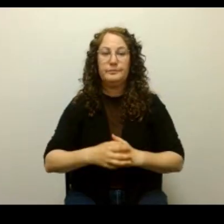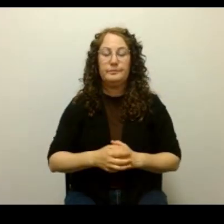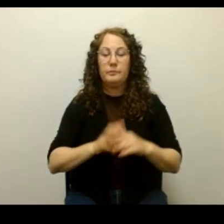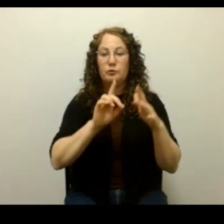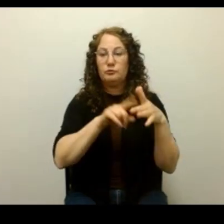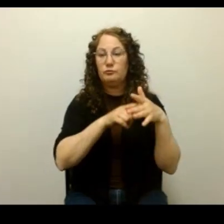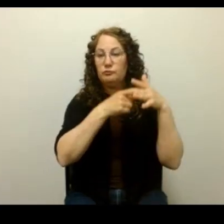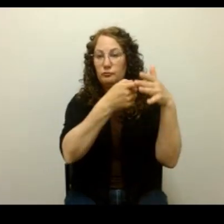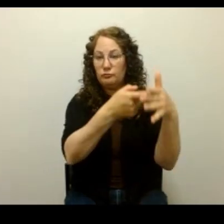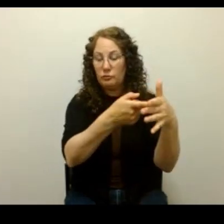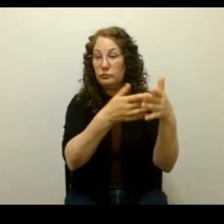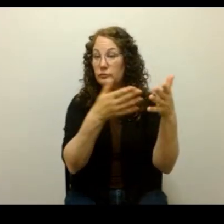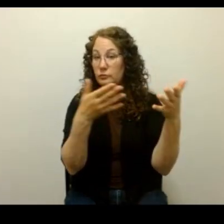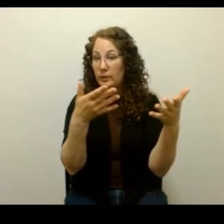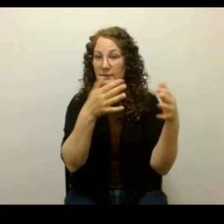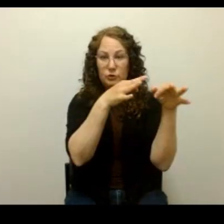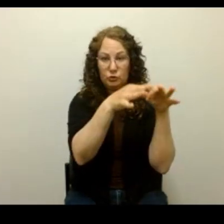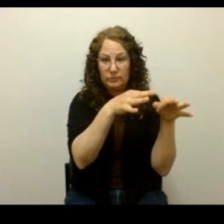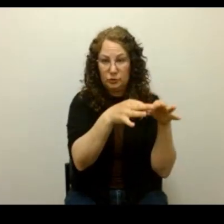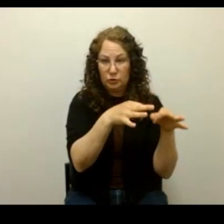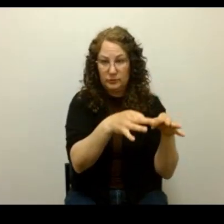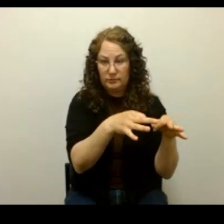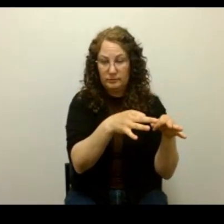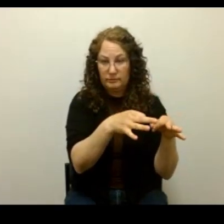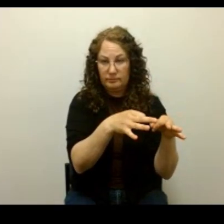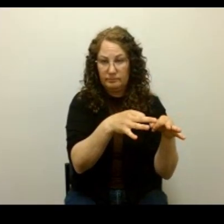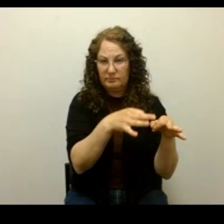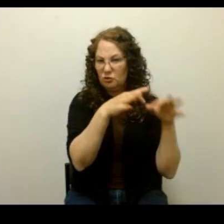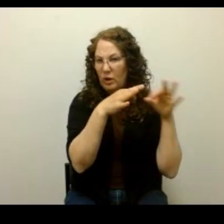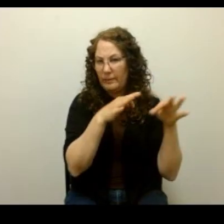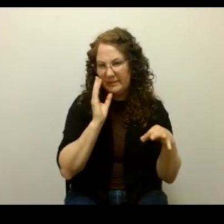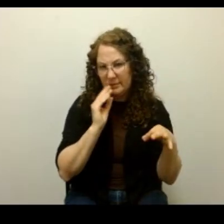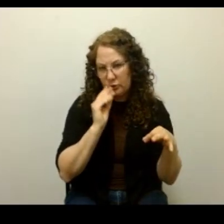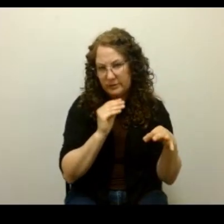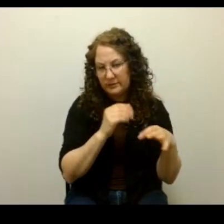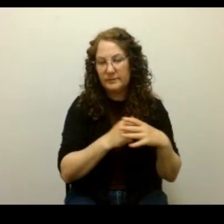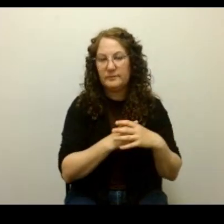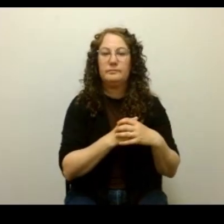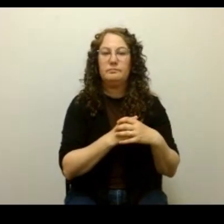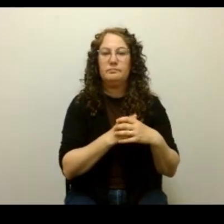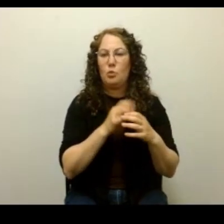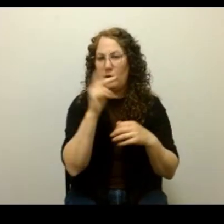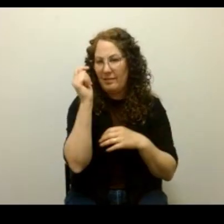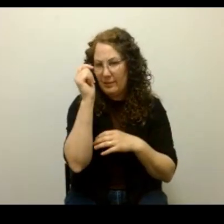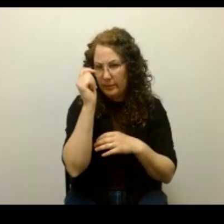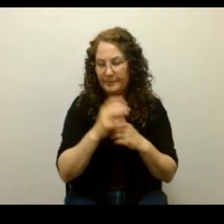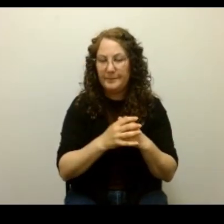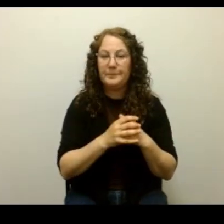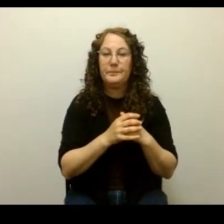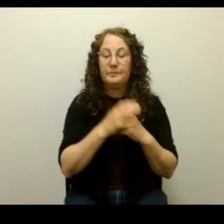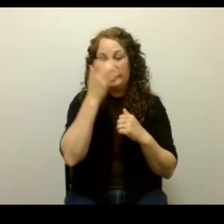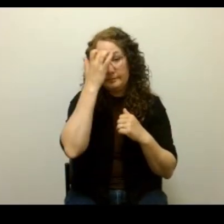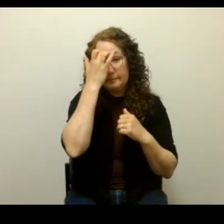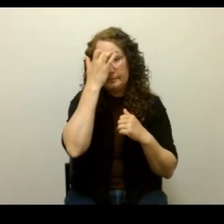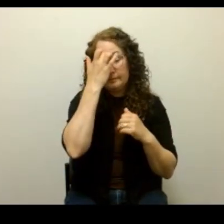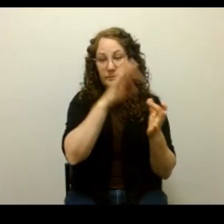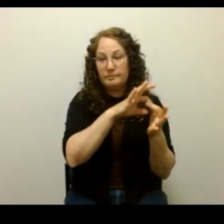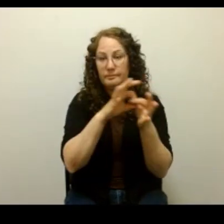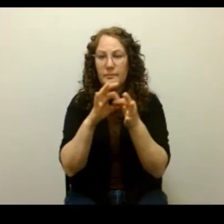starts out with description, describing the experience or the theory, interpreting